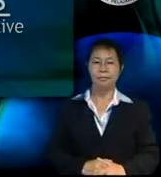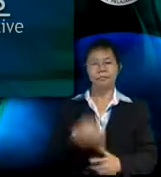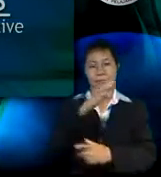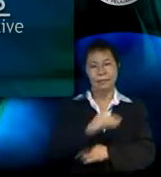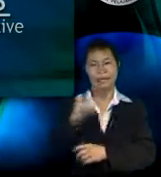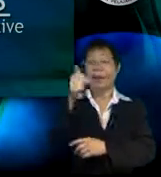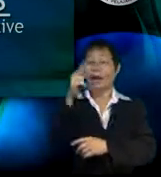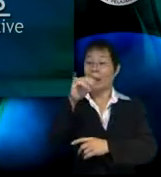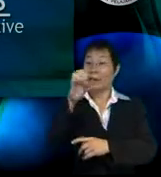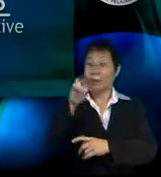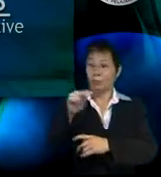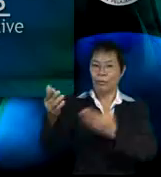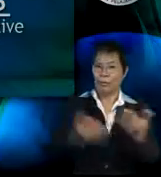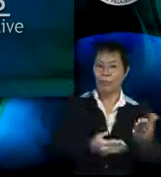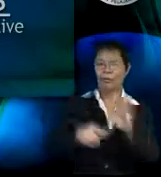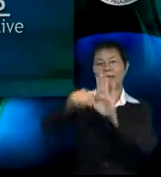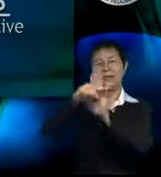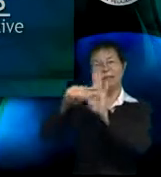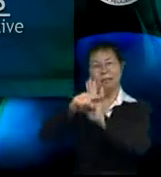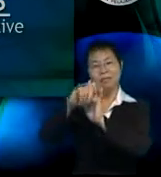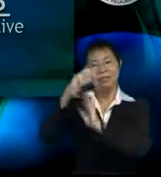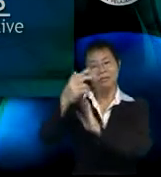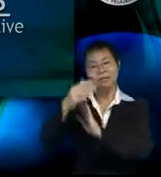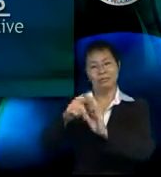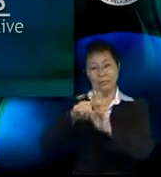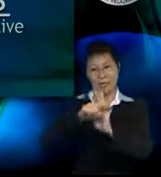and anions carry a negative charge.